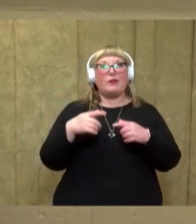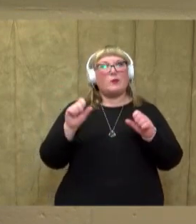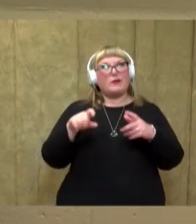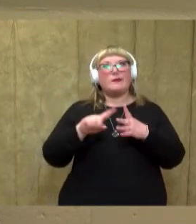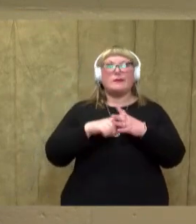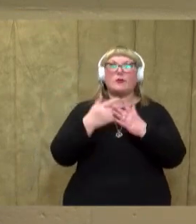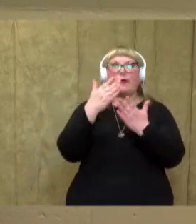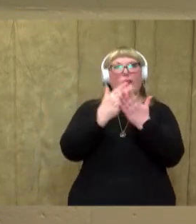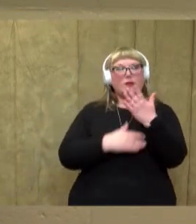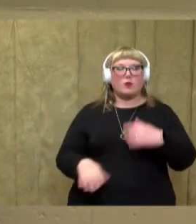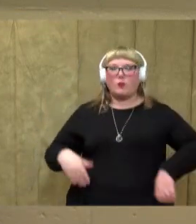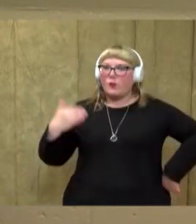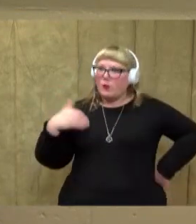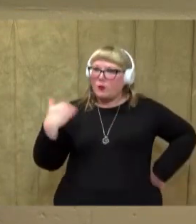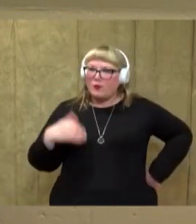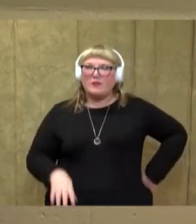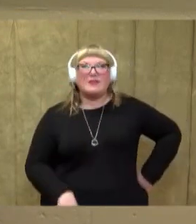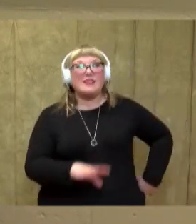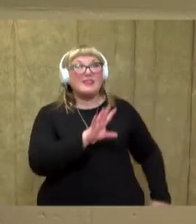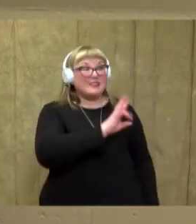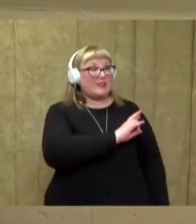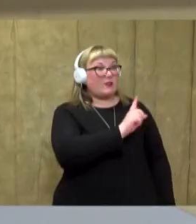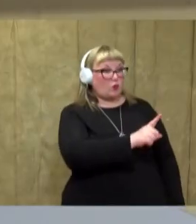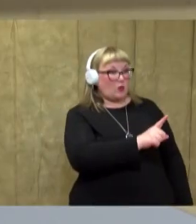lesson. 71,